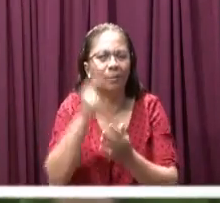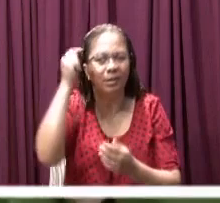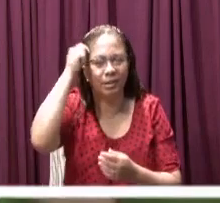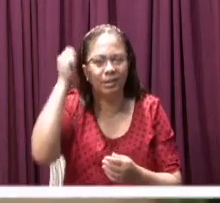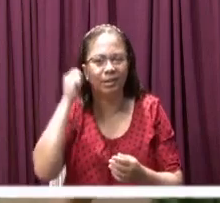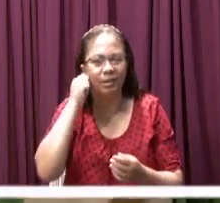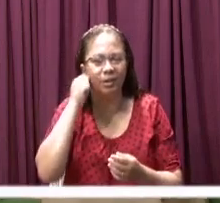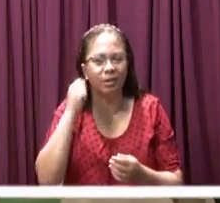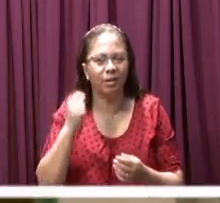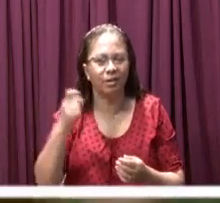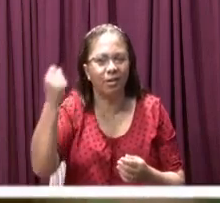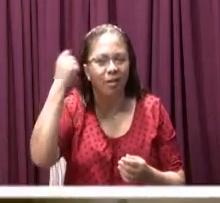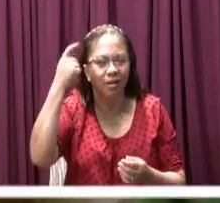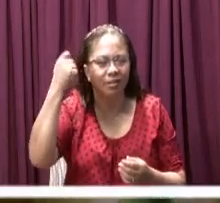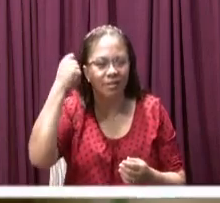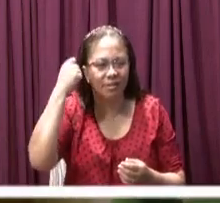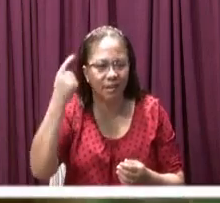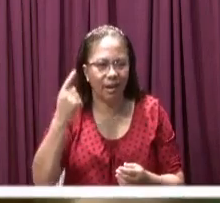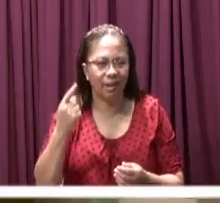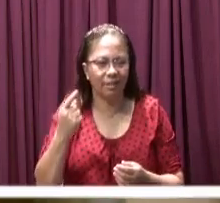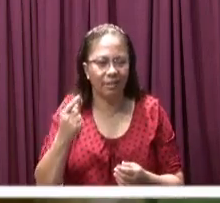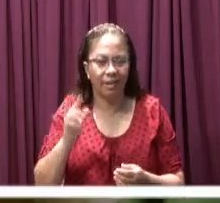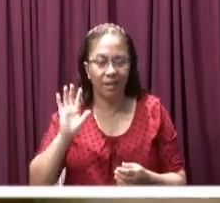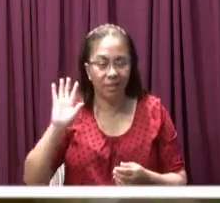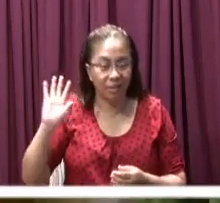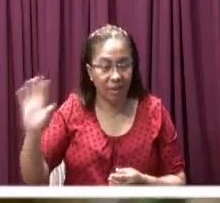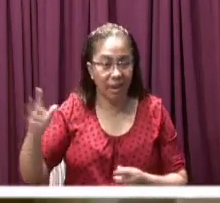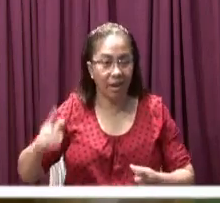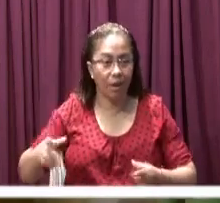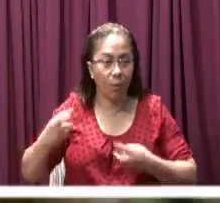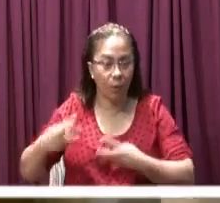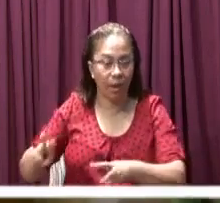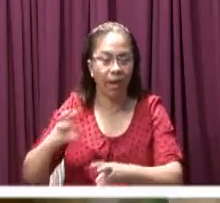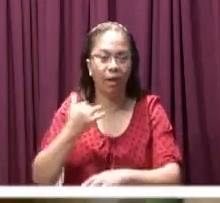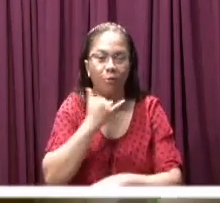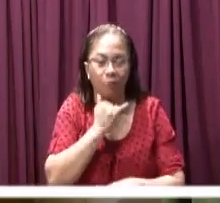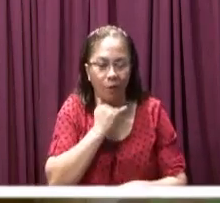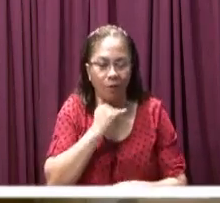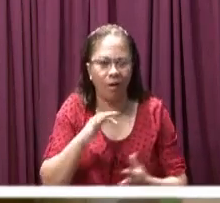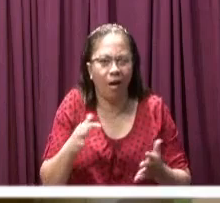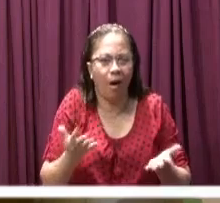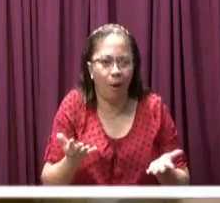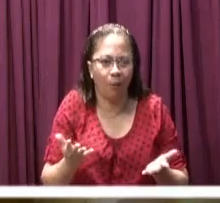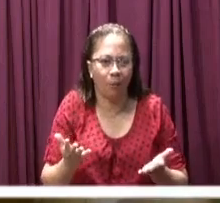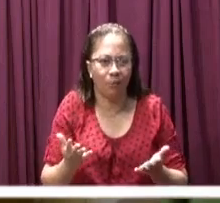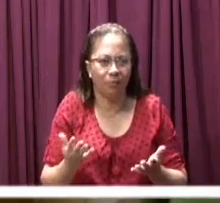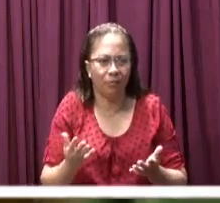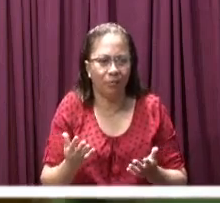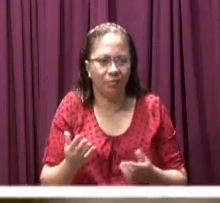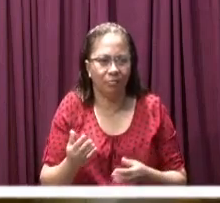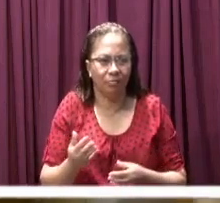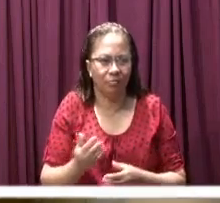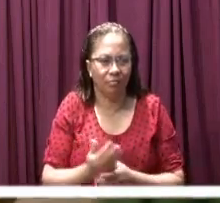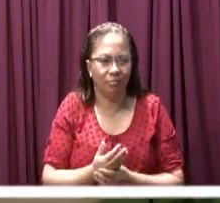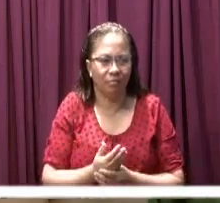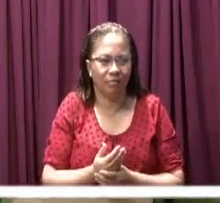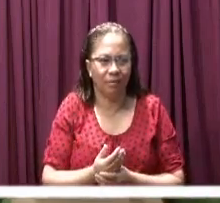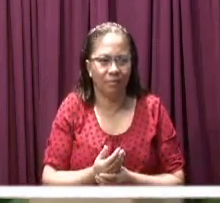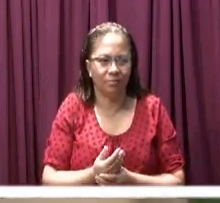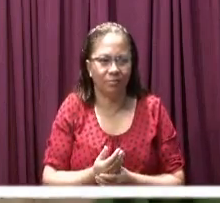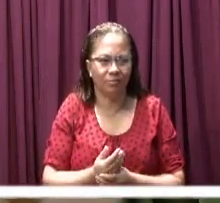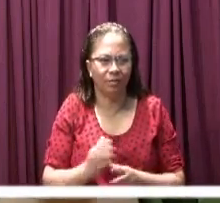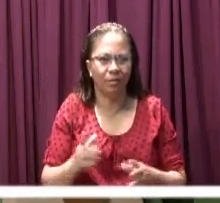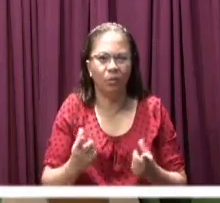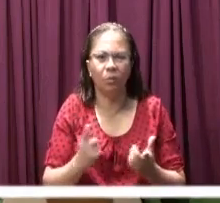way that they're choosing is a wrong way that is going to lead to more pain and destruction than is necessary in growing up?